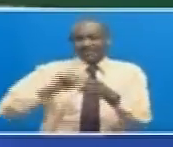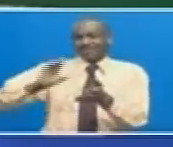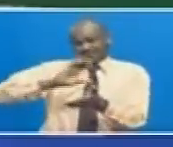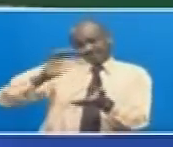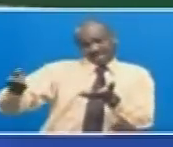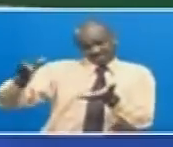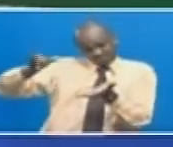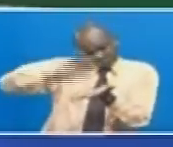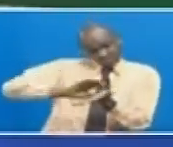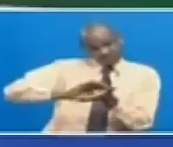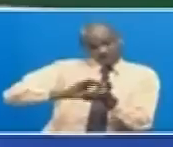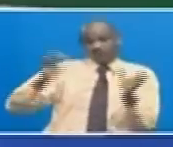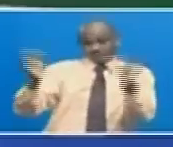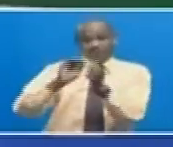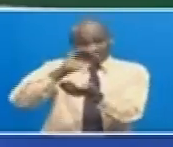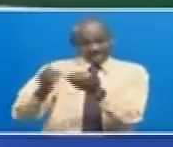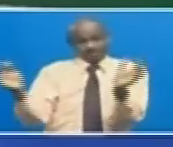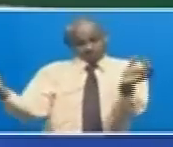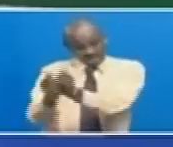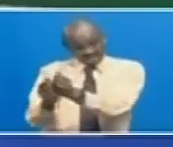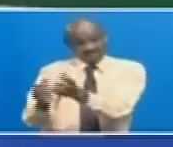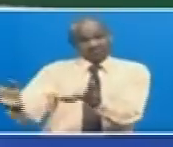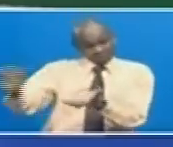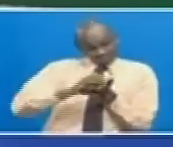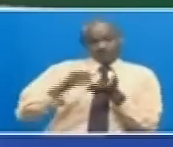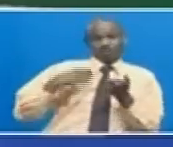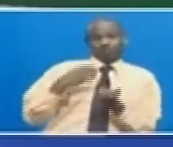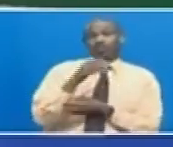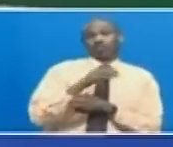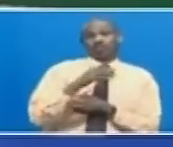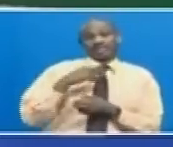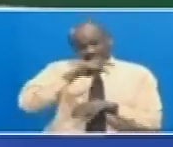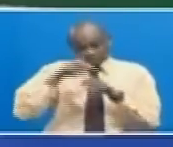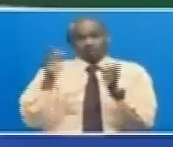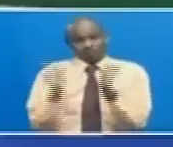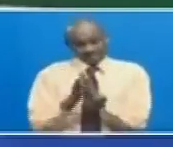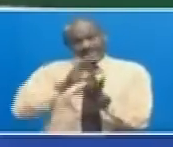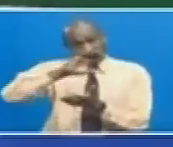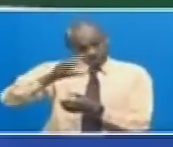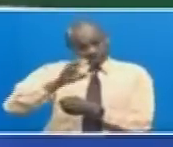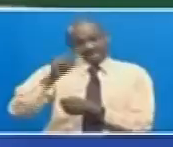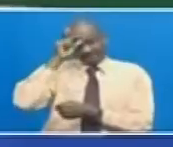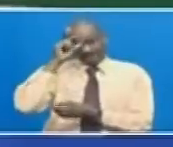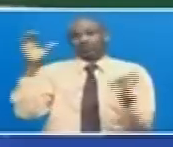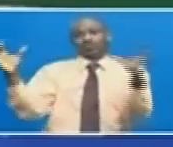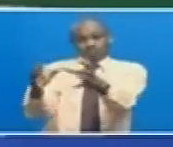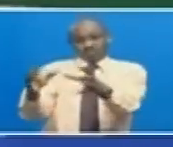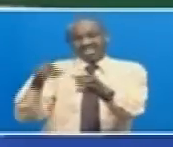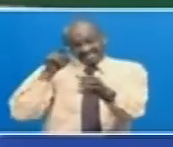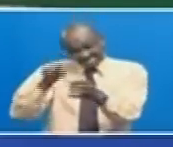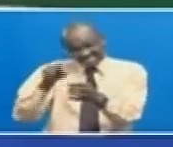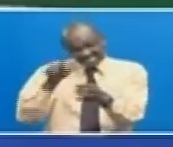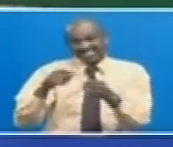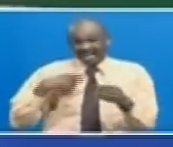the consolidated fund, which belongs to both national and the county government. So those are some of